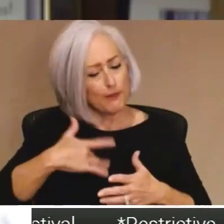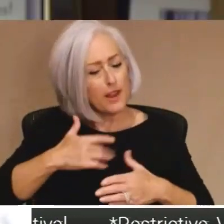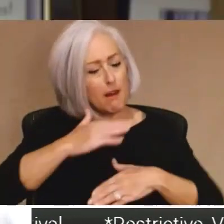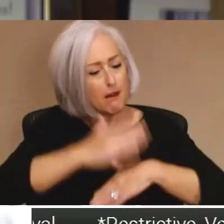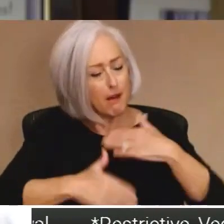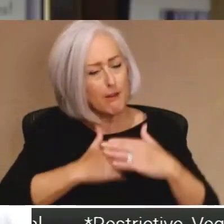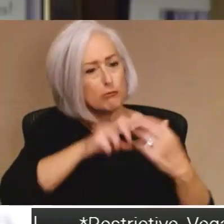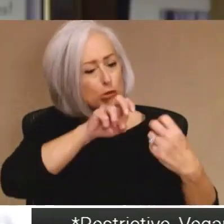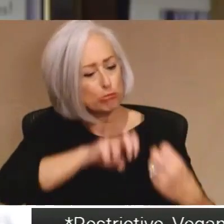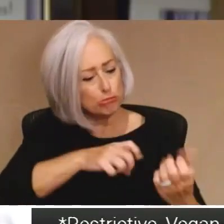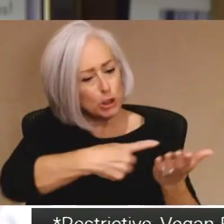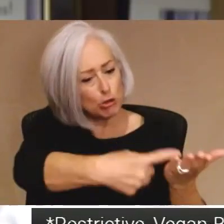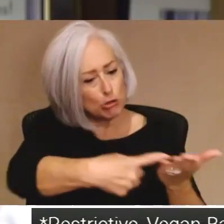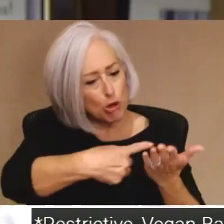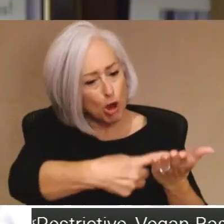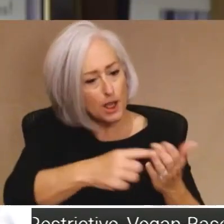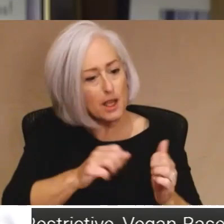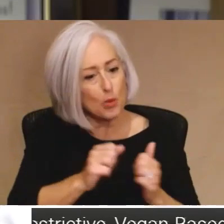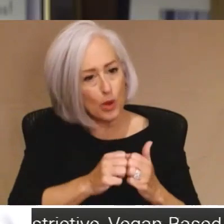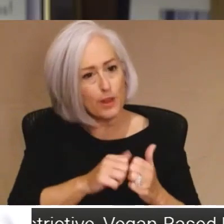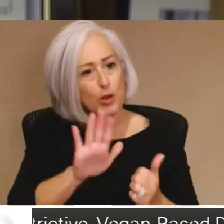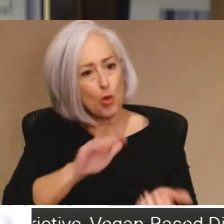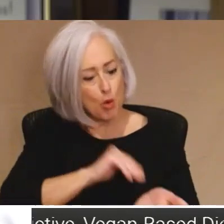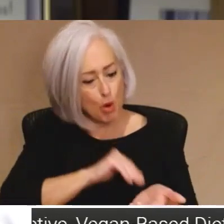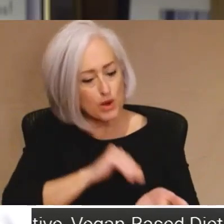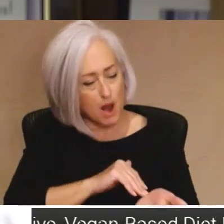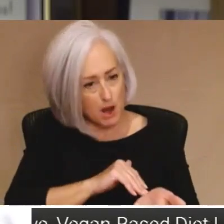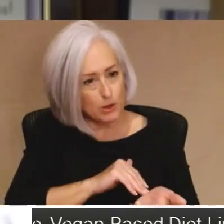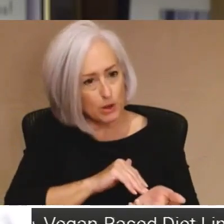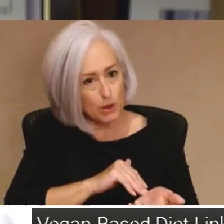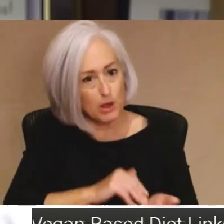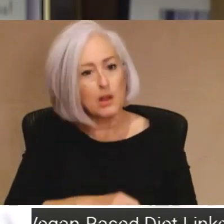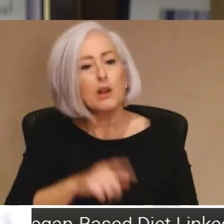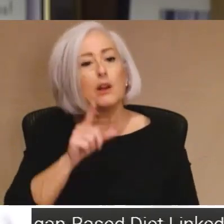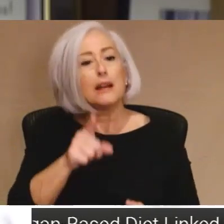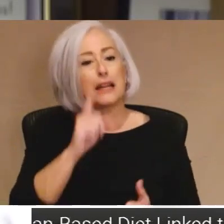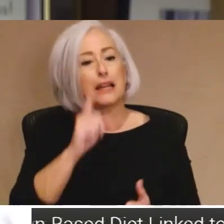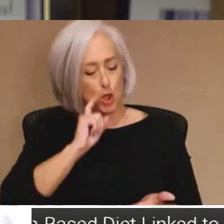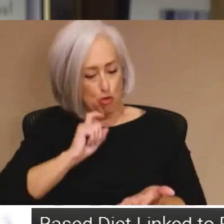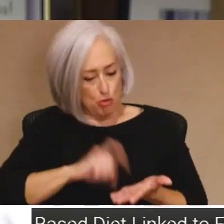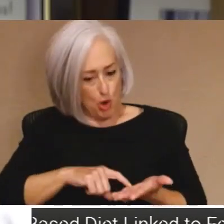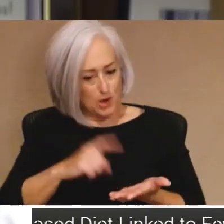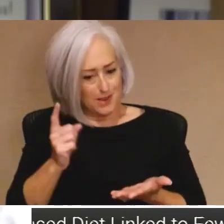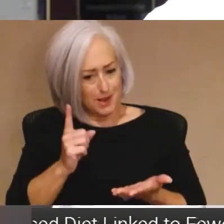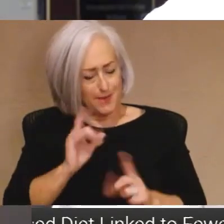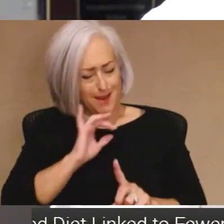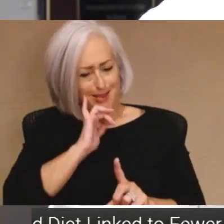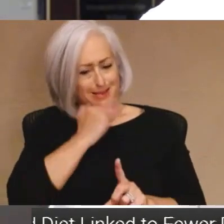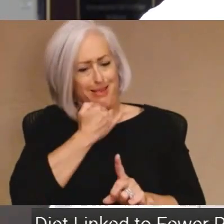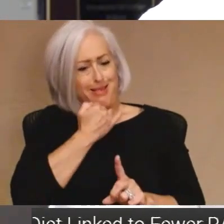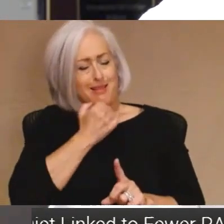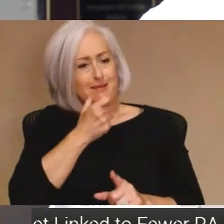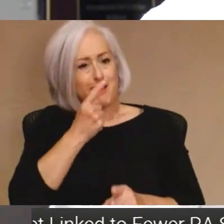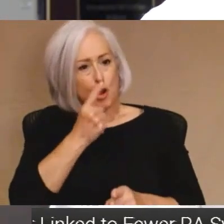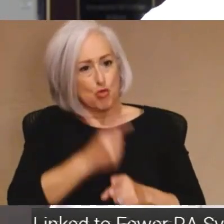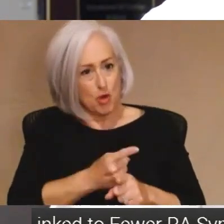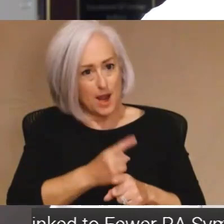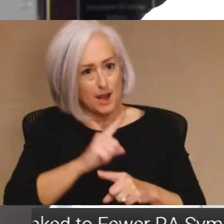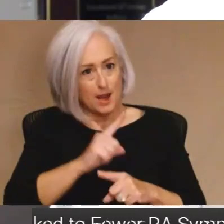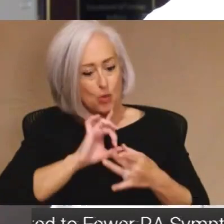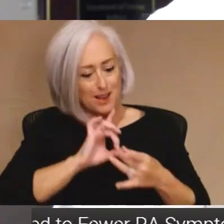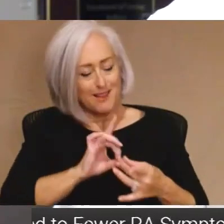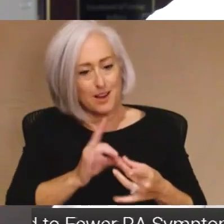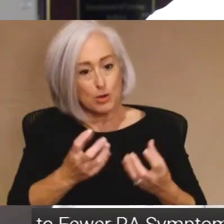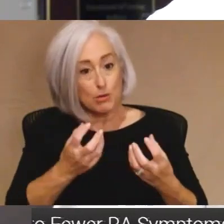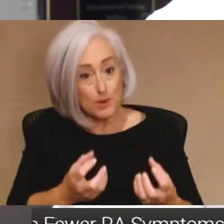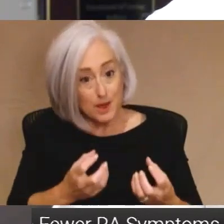that if they do identify something that's abnormal about their testicle, they can get that seen quickly. So I think the way that we break the